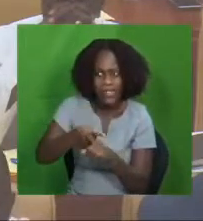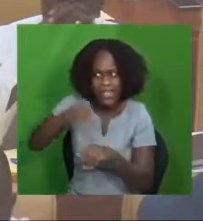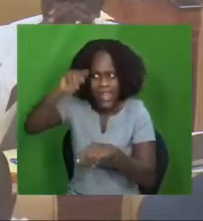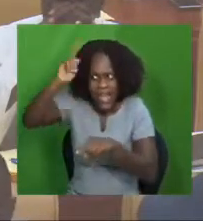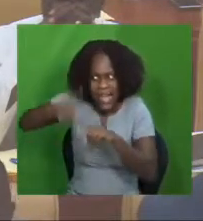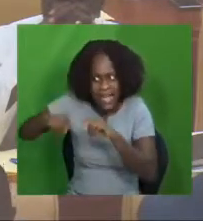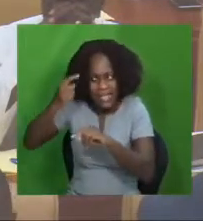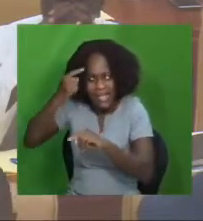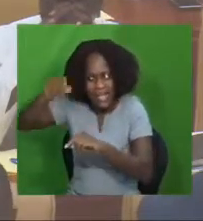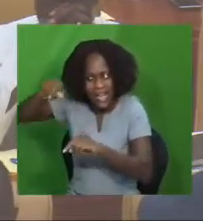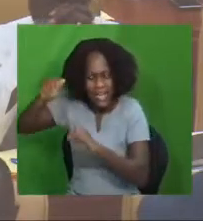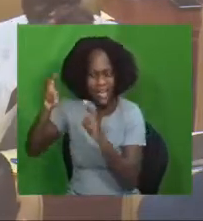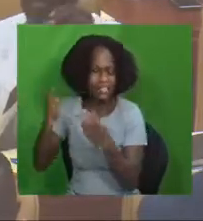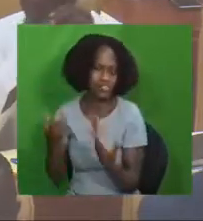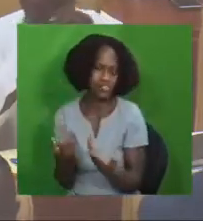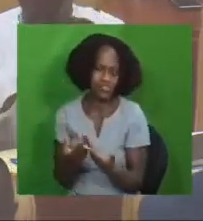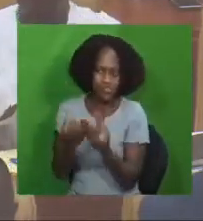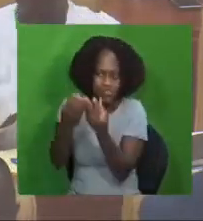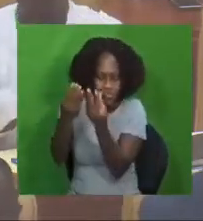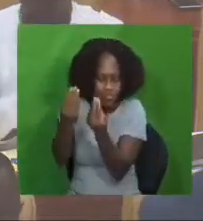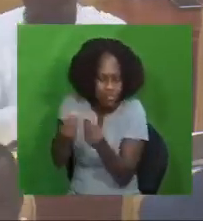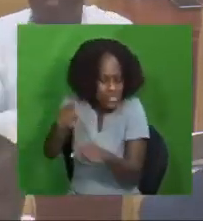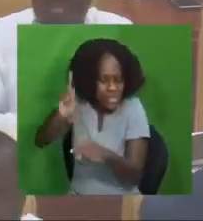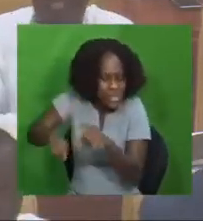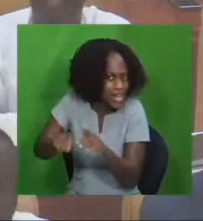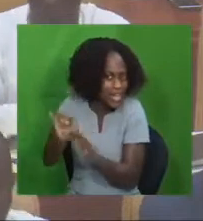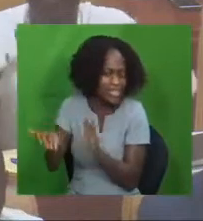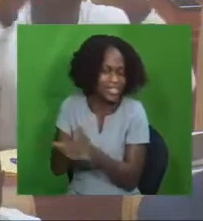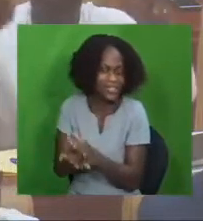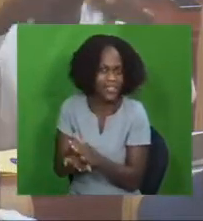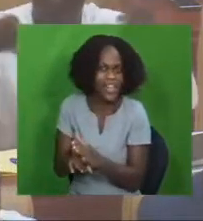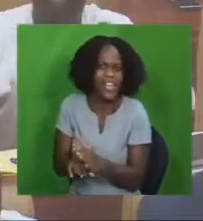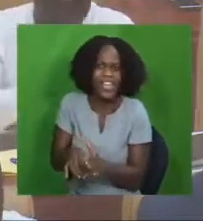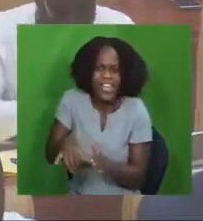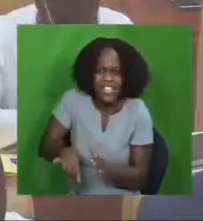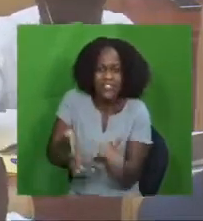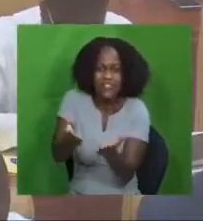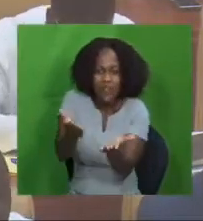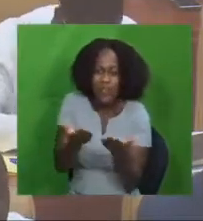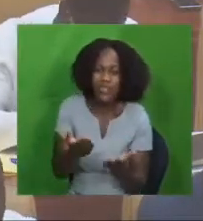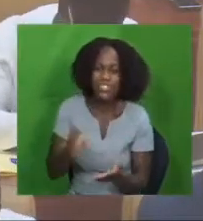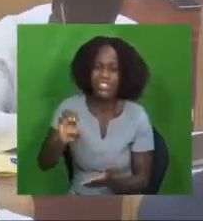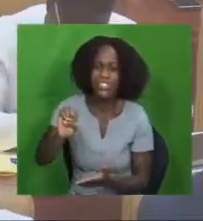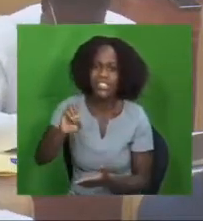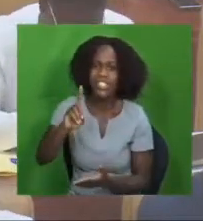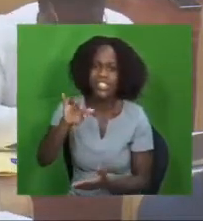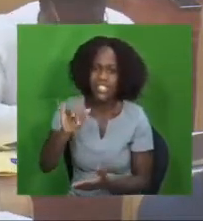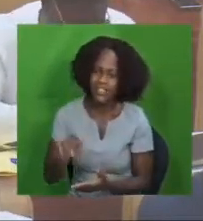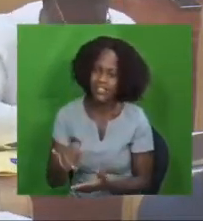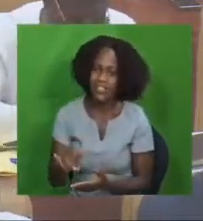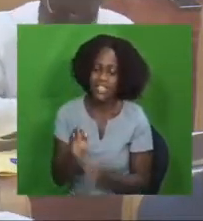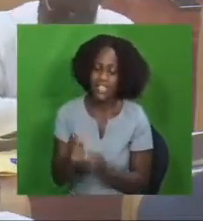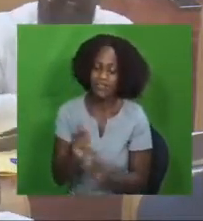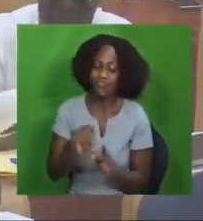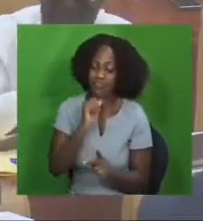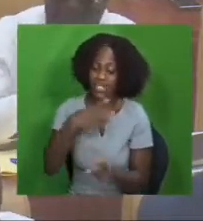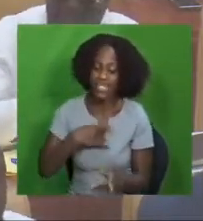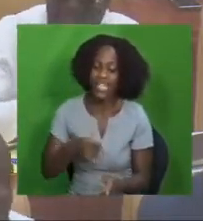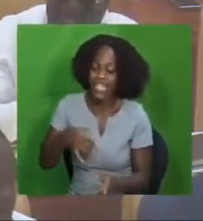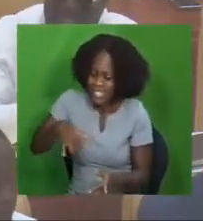solution. And you are still insisting that you will still take e-levy even if the people don't like